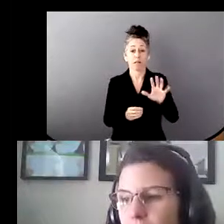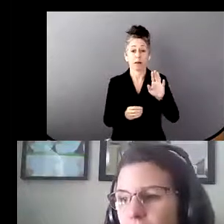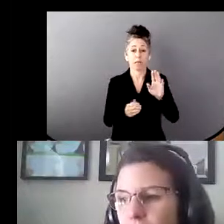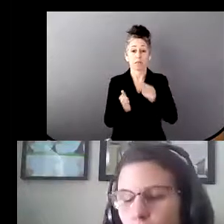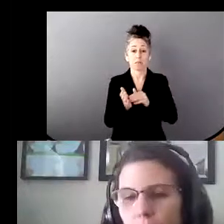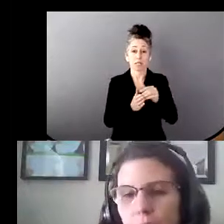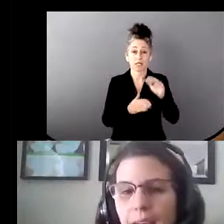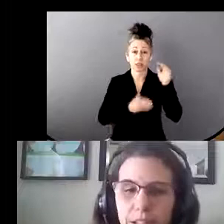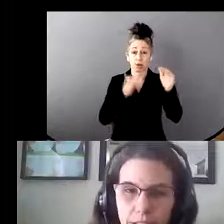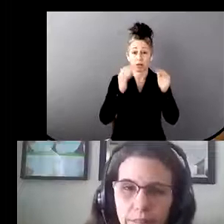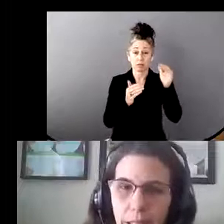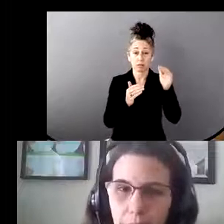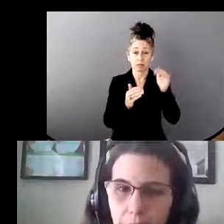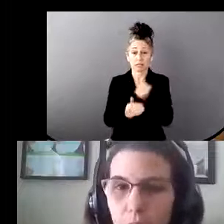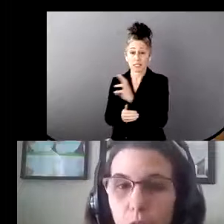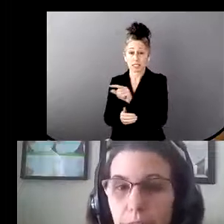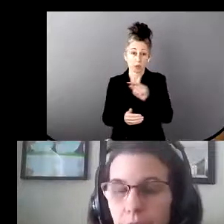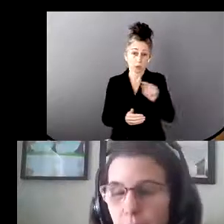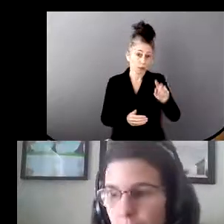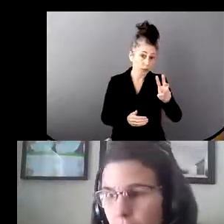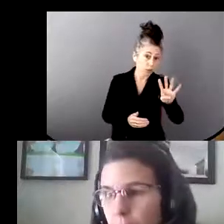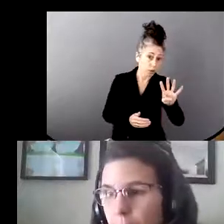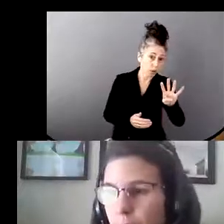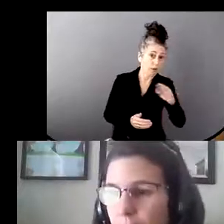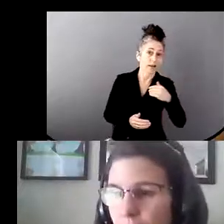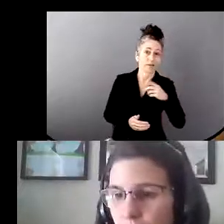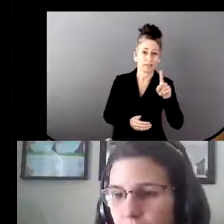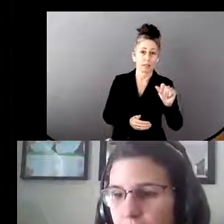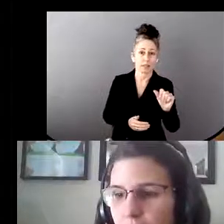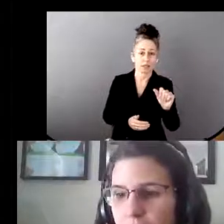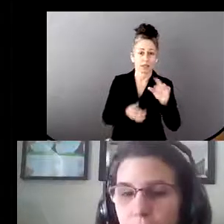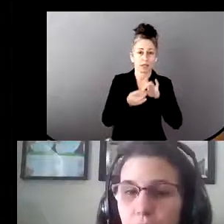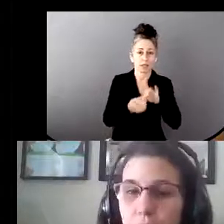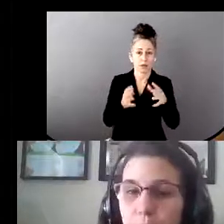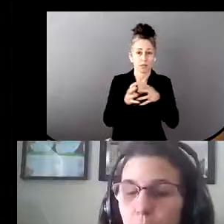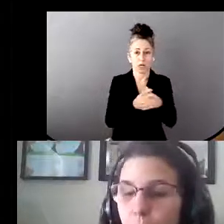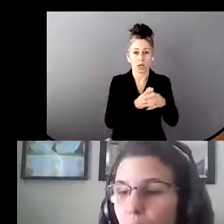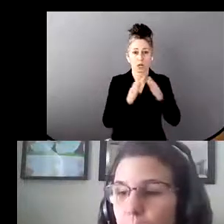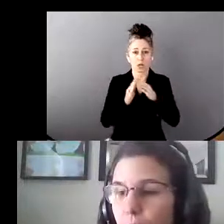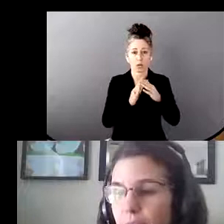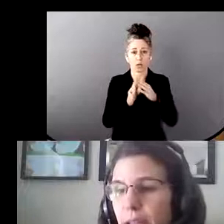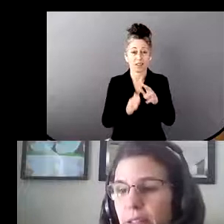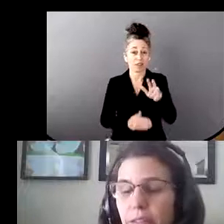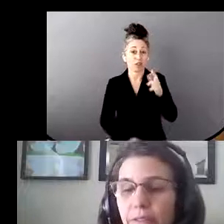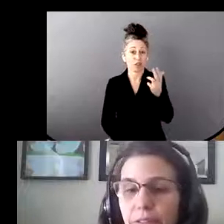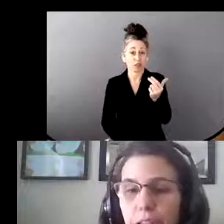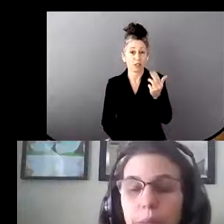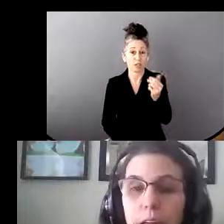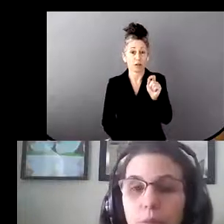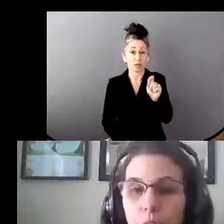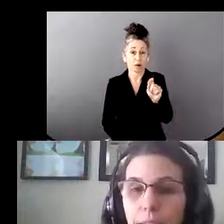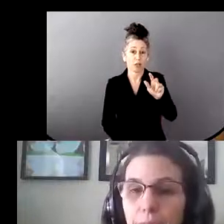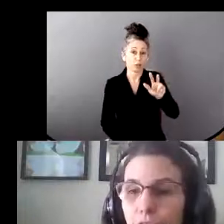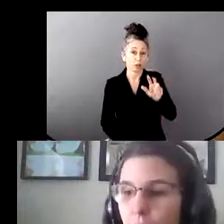to 64 have a disability, according to the American Community Survey. That's 13.3% of African